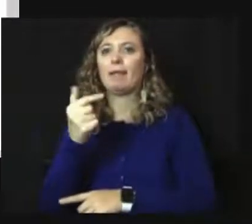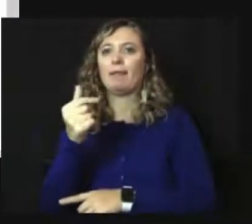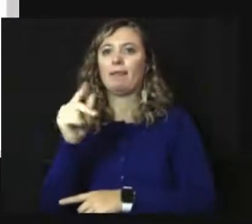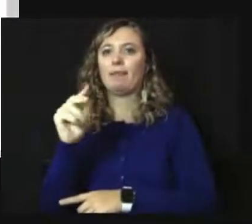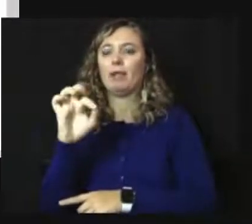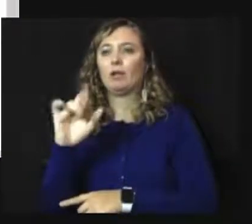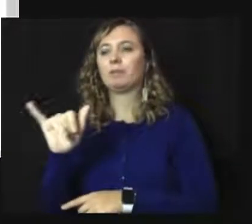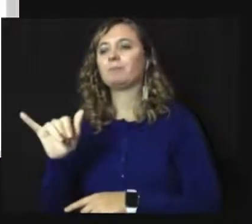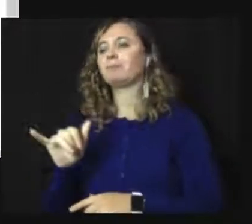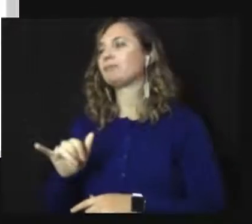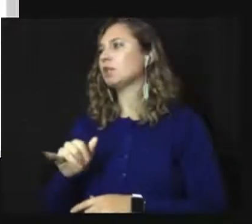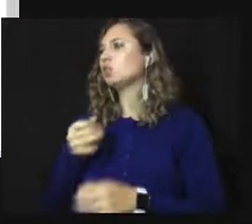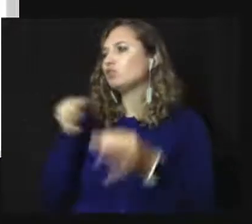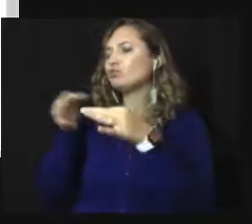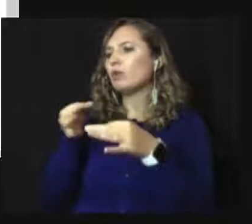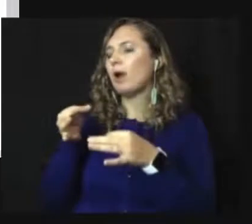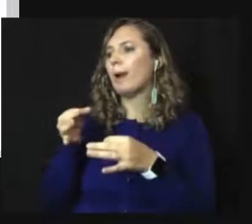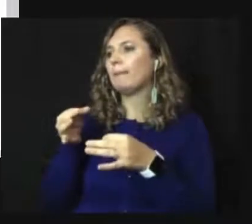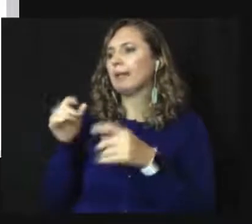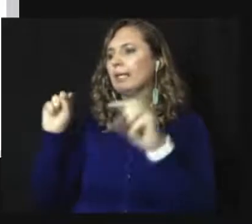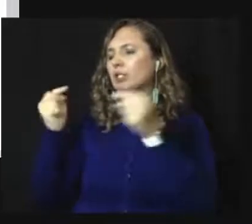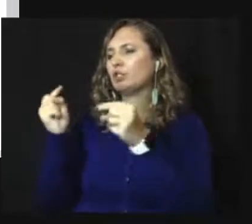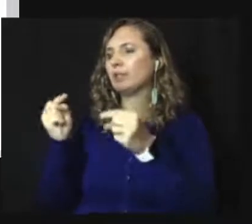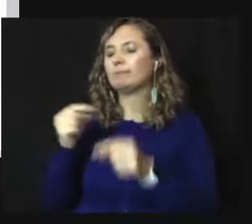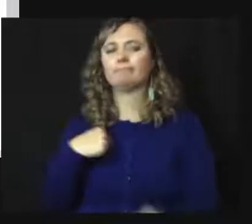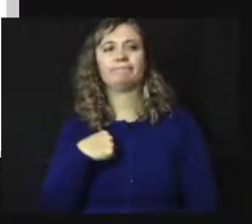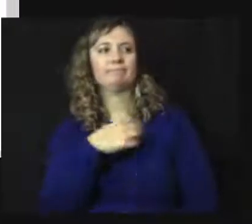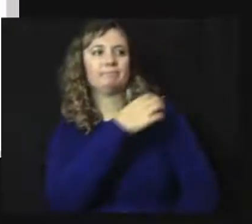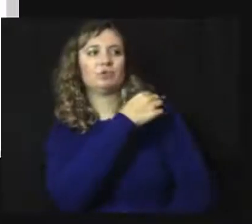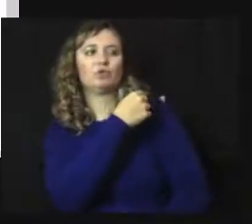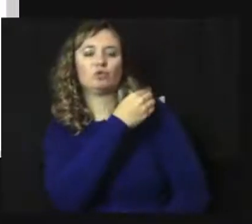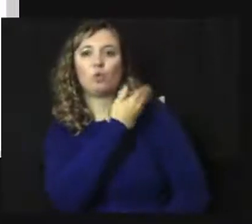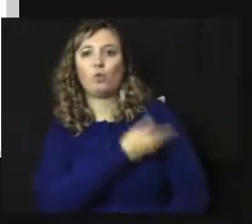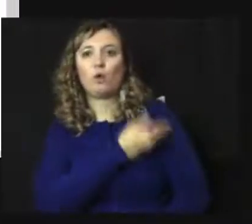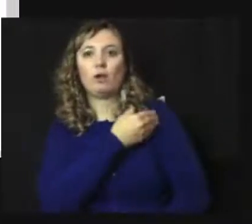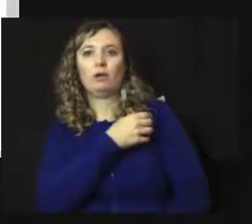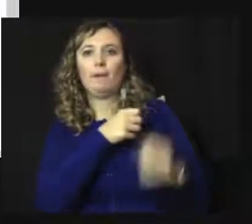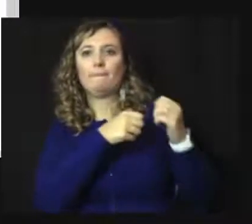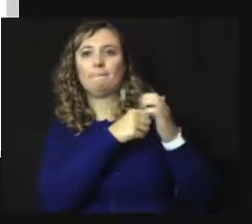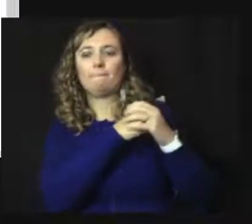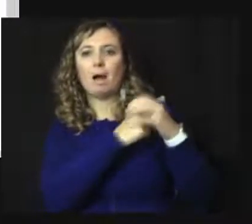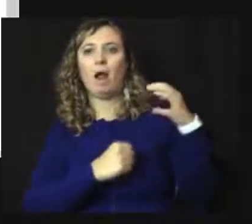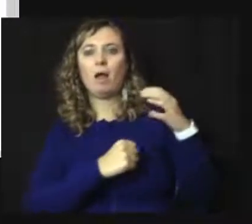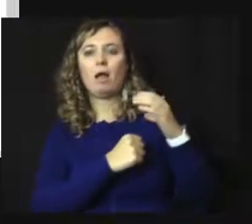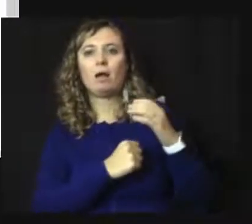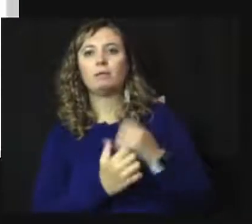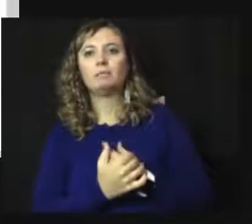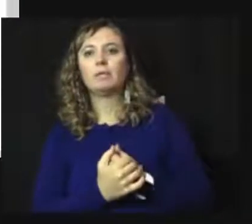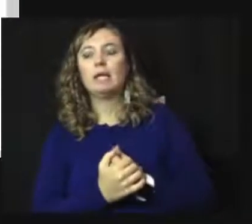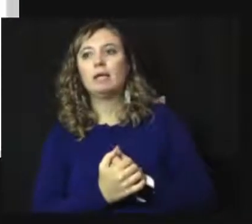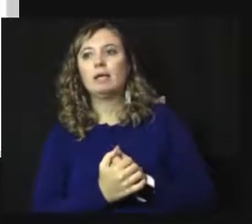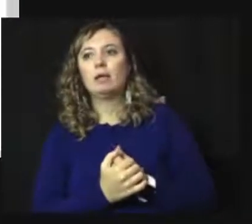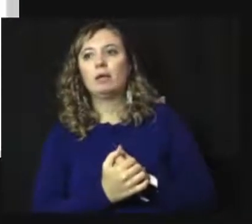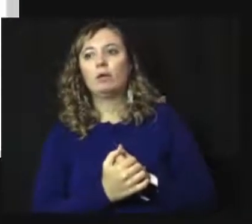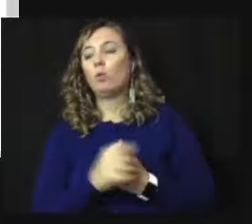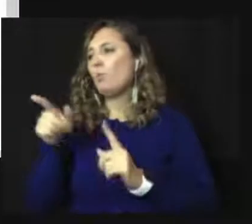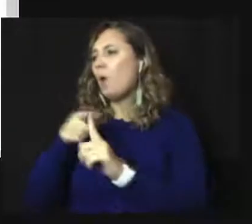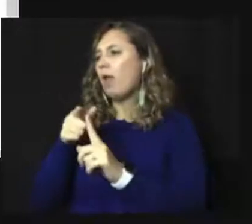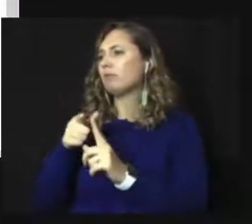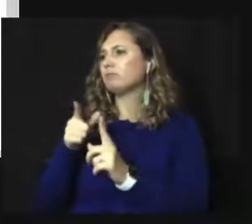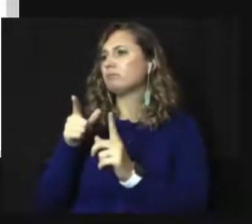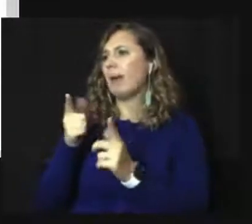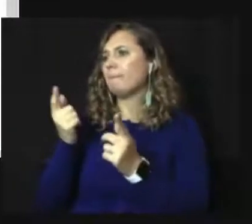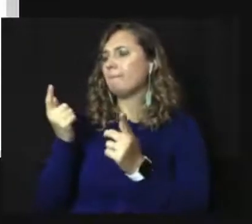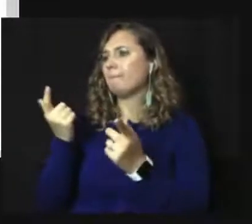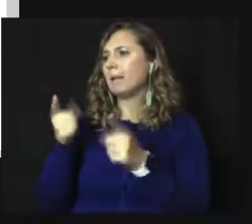injury. I dislocated my shoulder. All right. And how did the accident occur? You